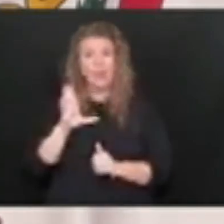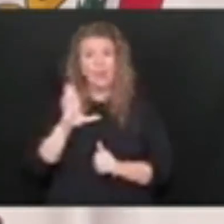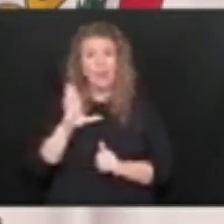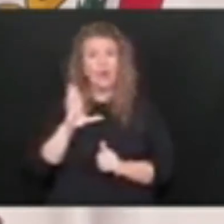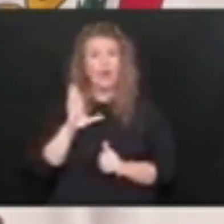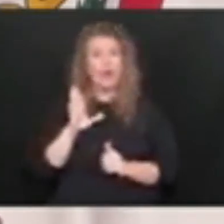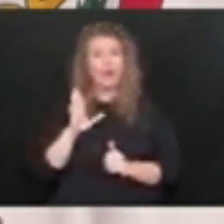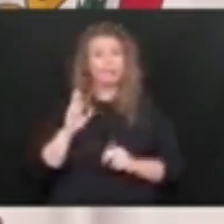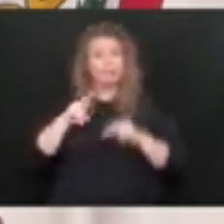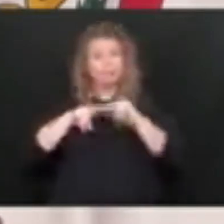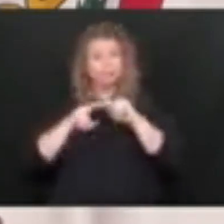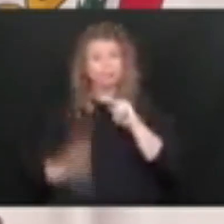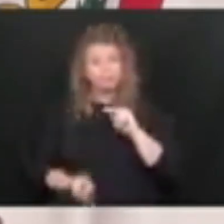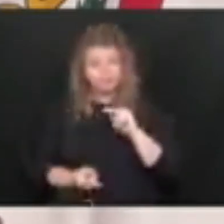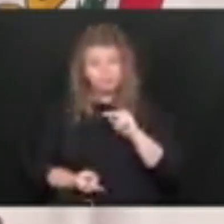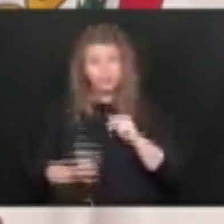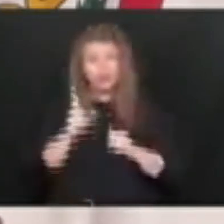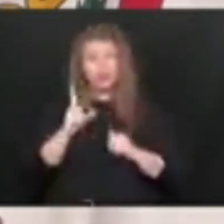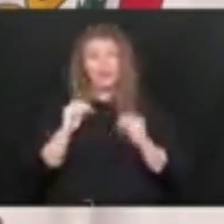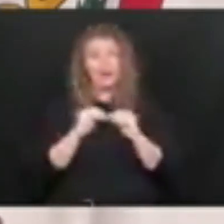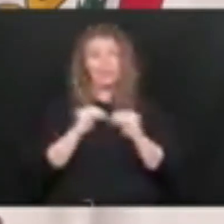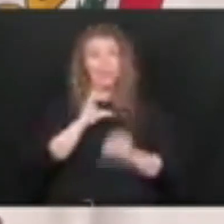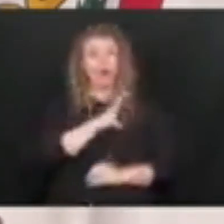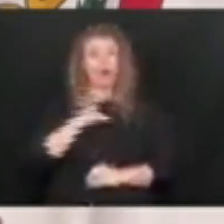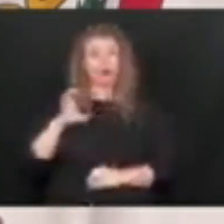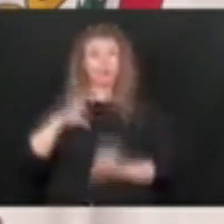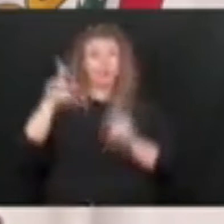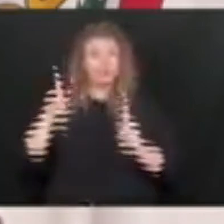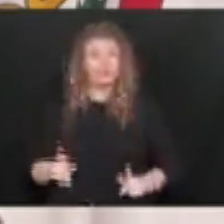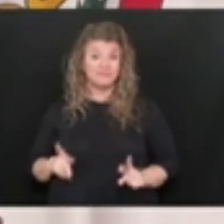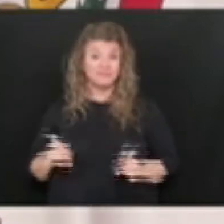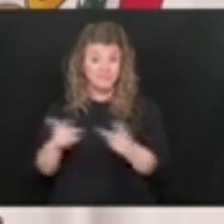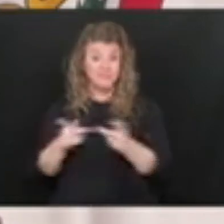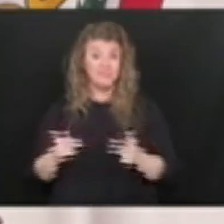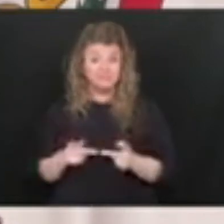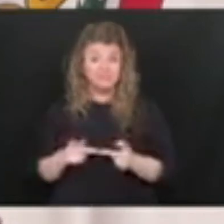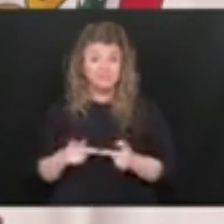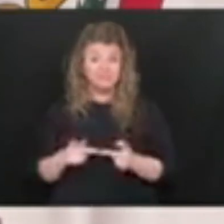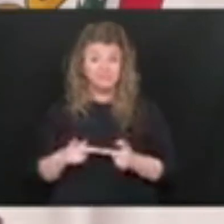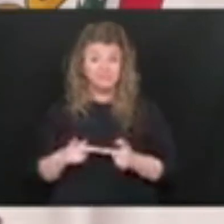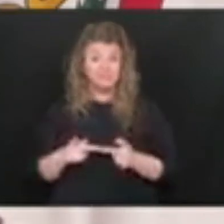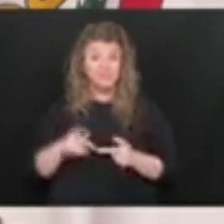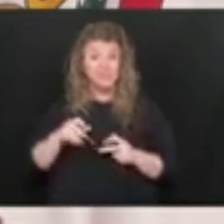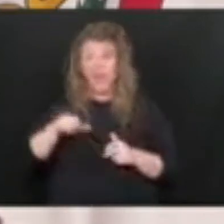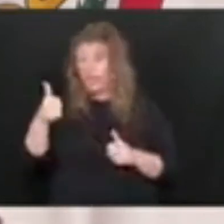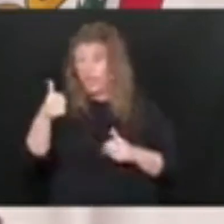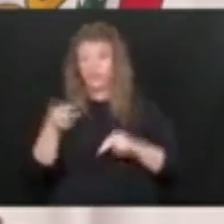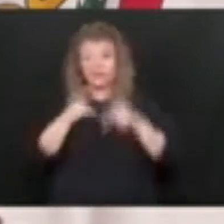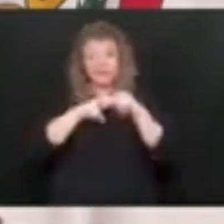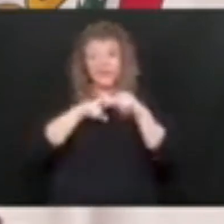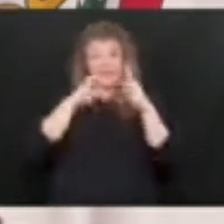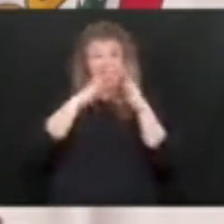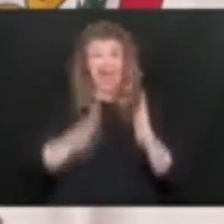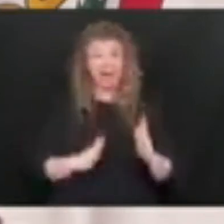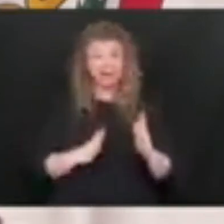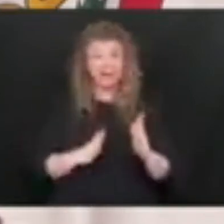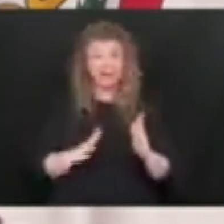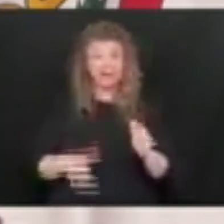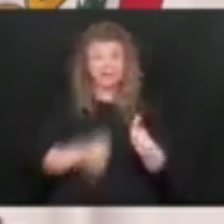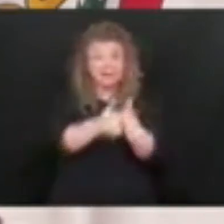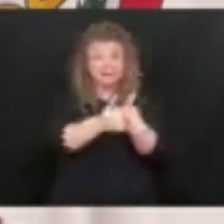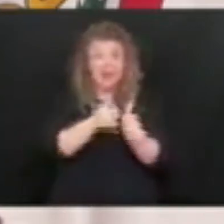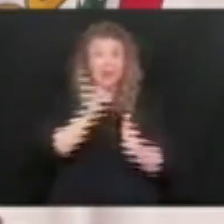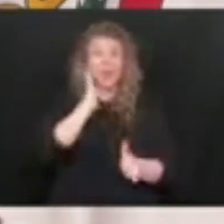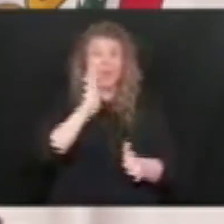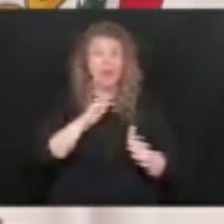or congressman position? We're going to lose another seat in the House, and we're going to go down to